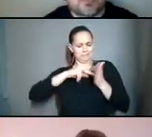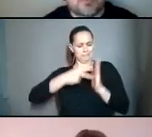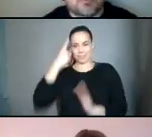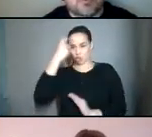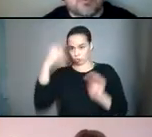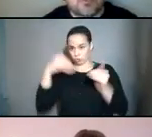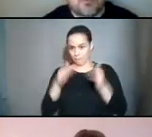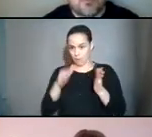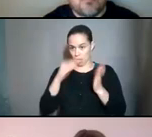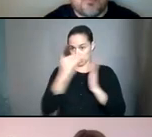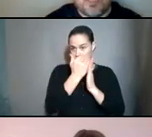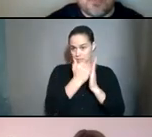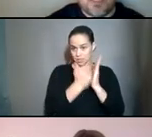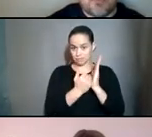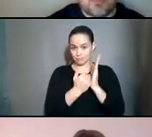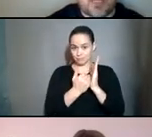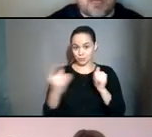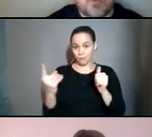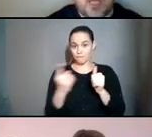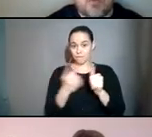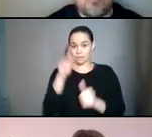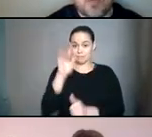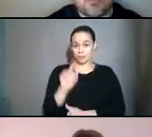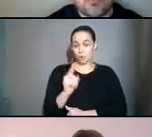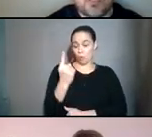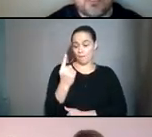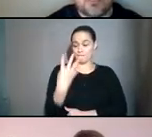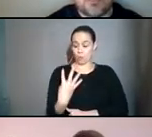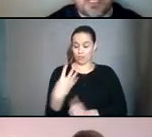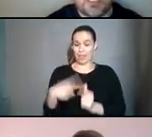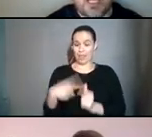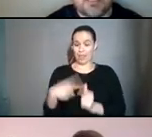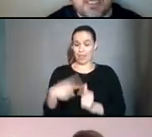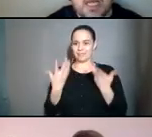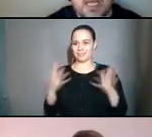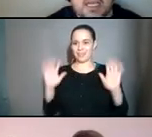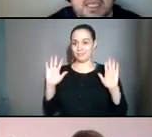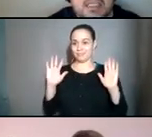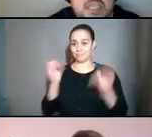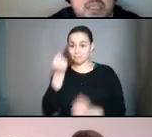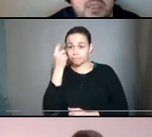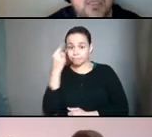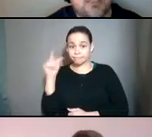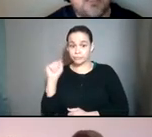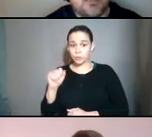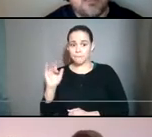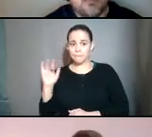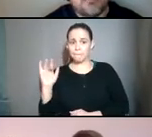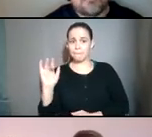the tree marker at 1/4, then click Done. You can click Add a signpost to help